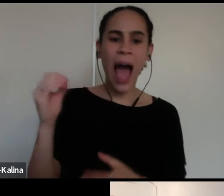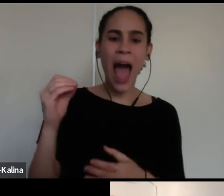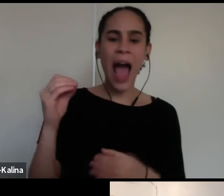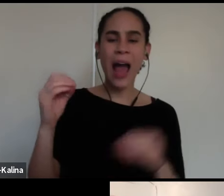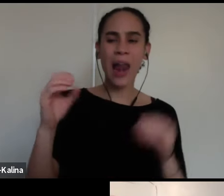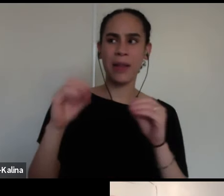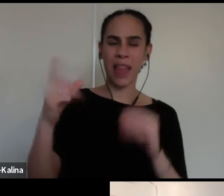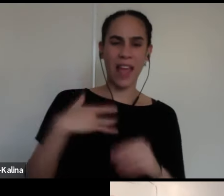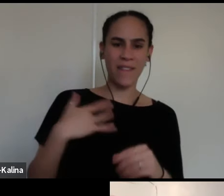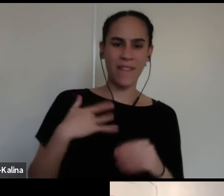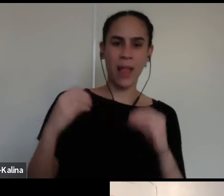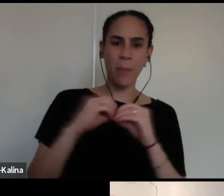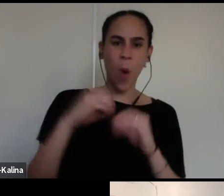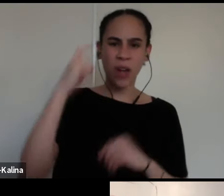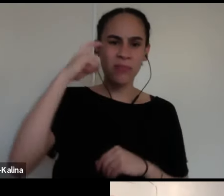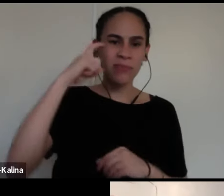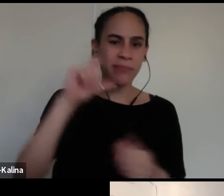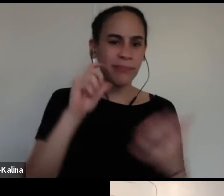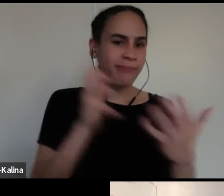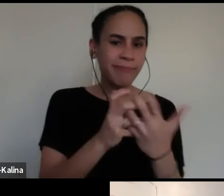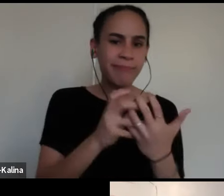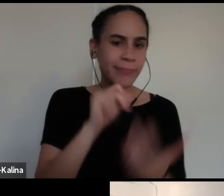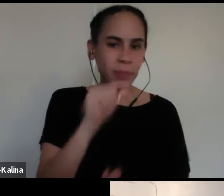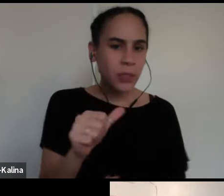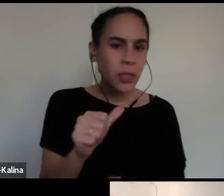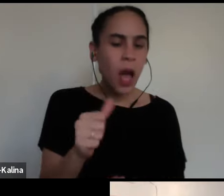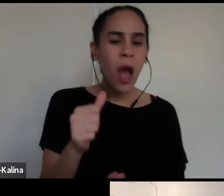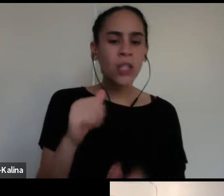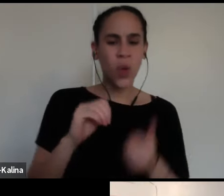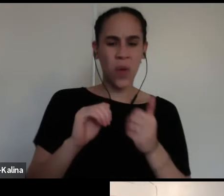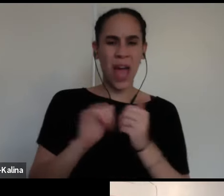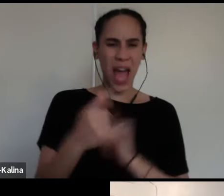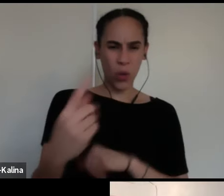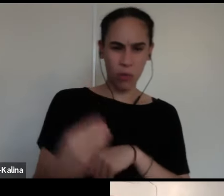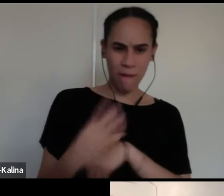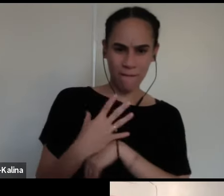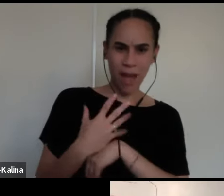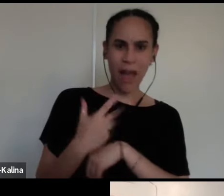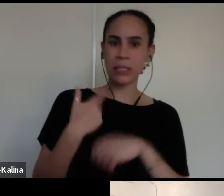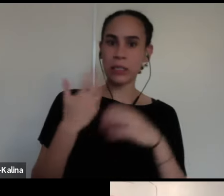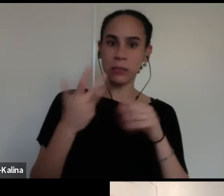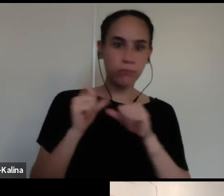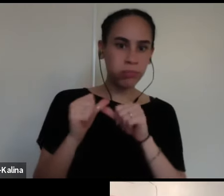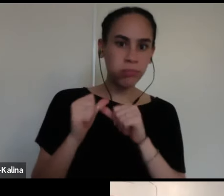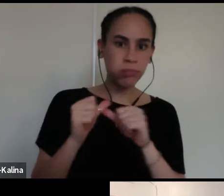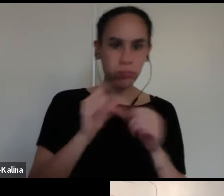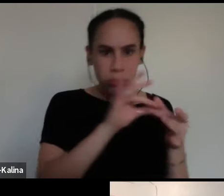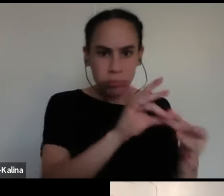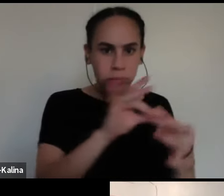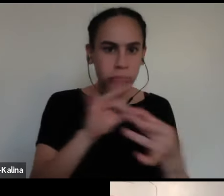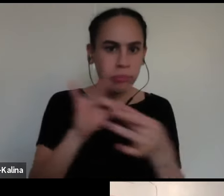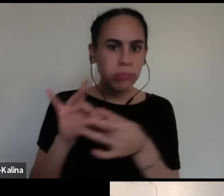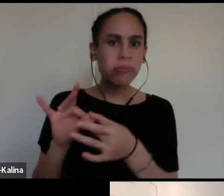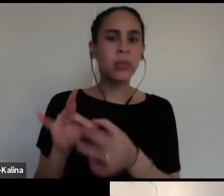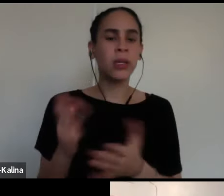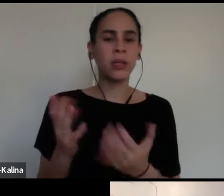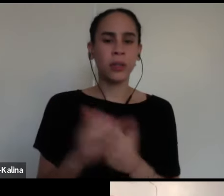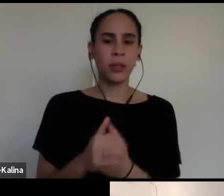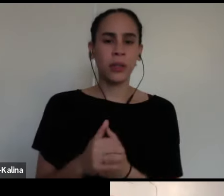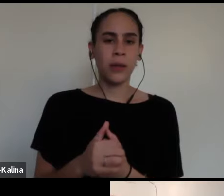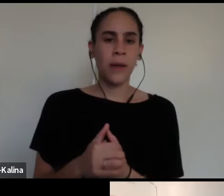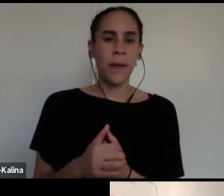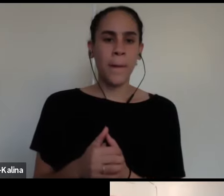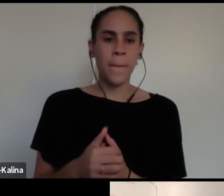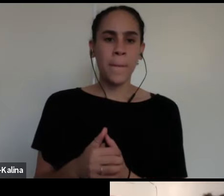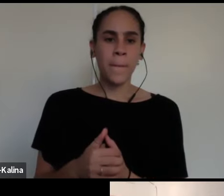advise that Saskia try to keep connecting in small ways? Any thoughts for? I